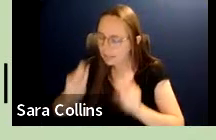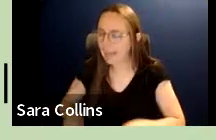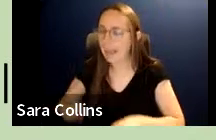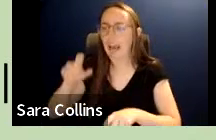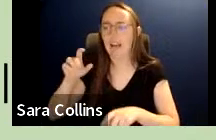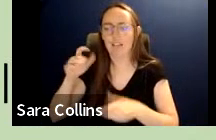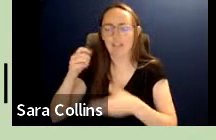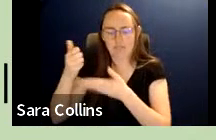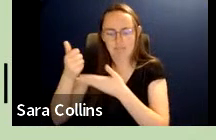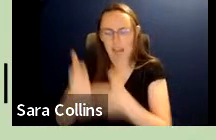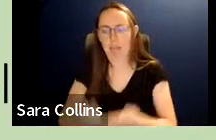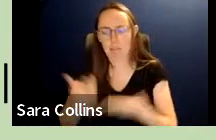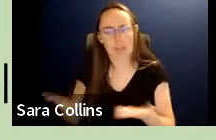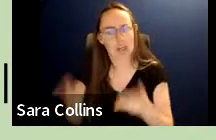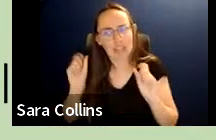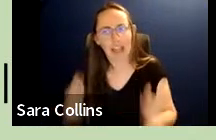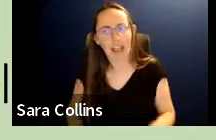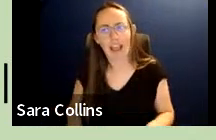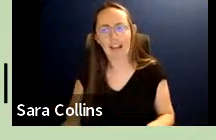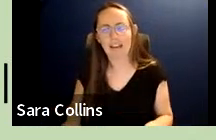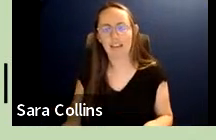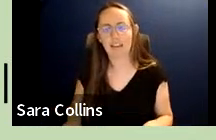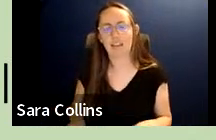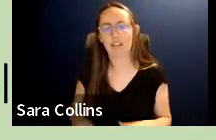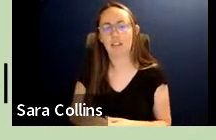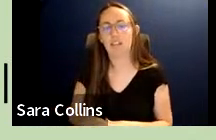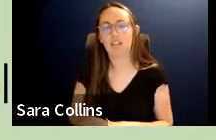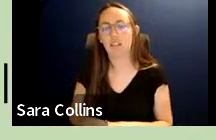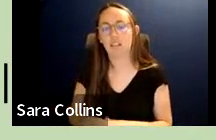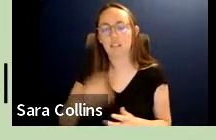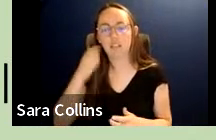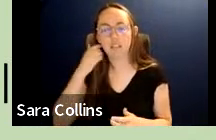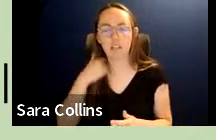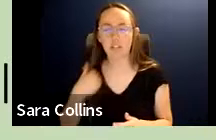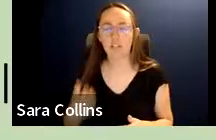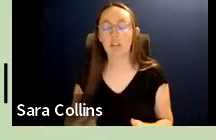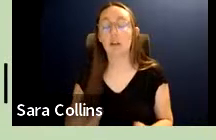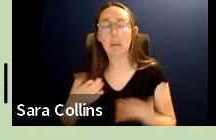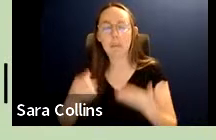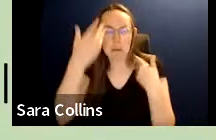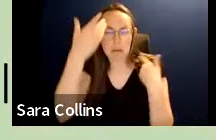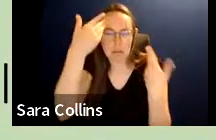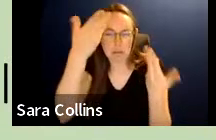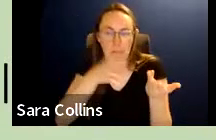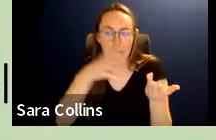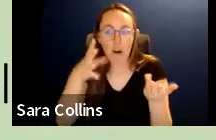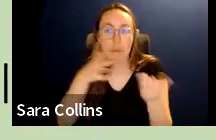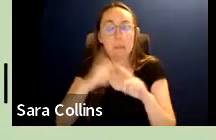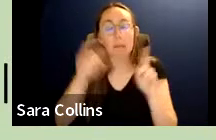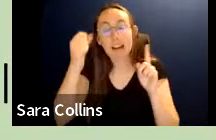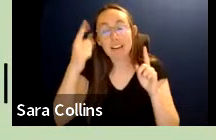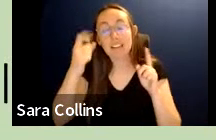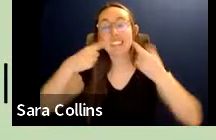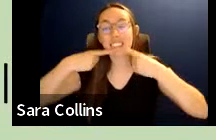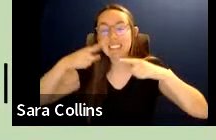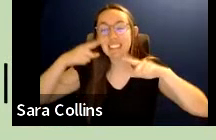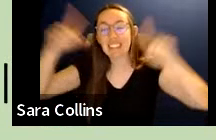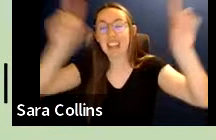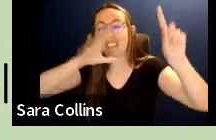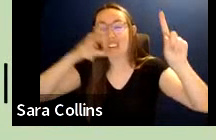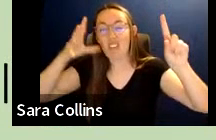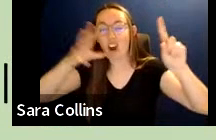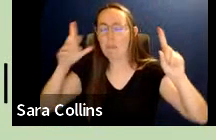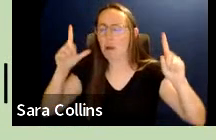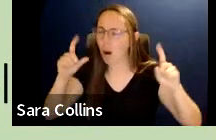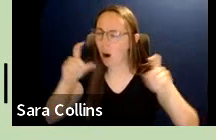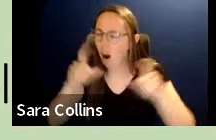do. A farm is a quite, if you're not familiar, successful farming is quite a complex endeavor that involves